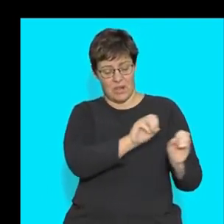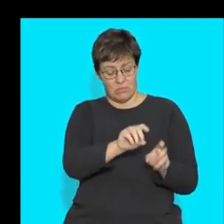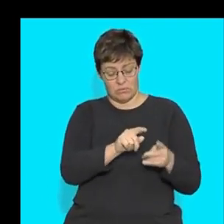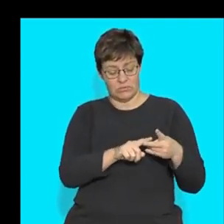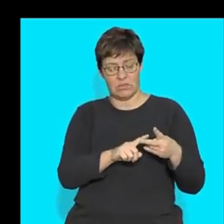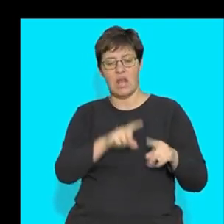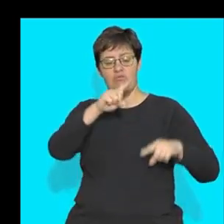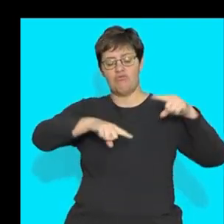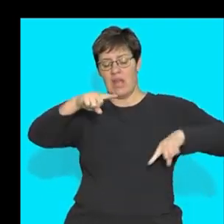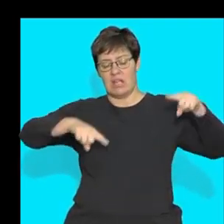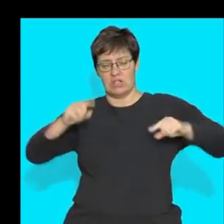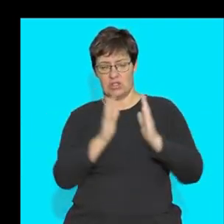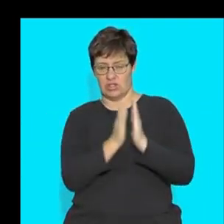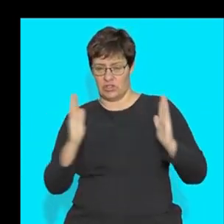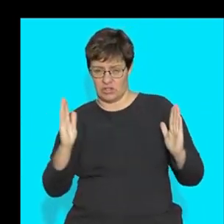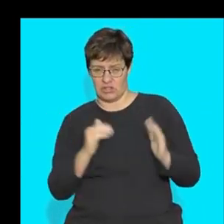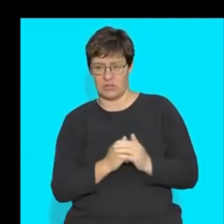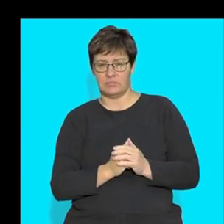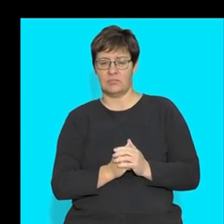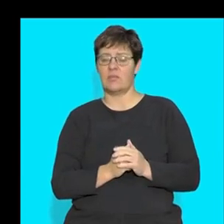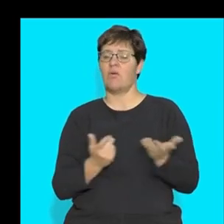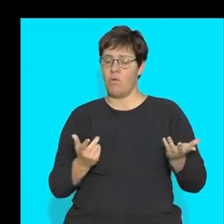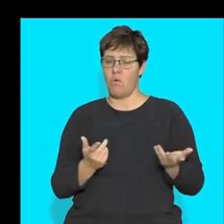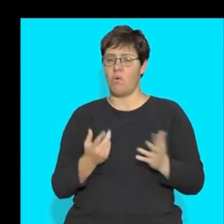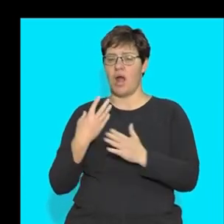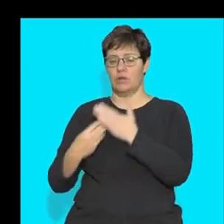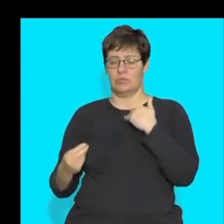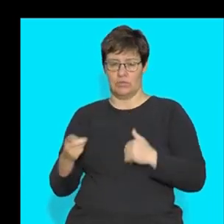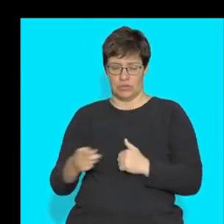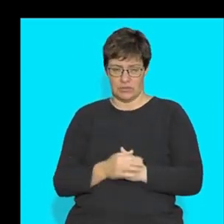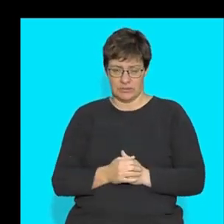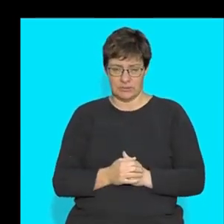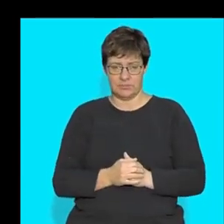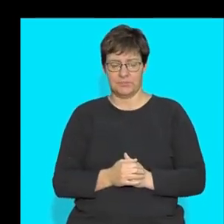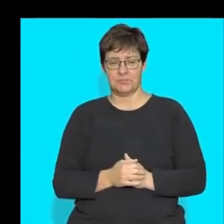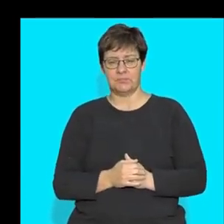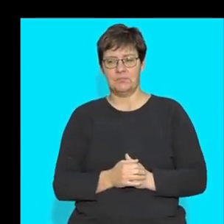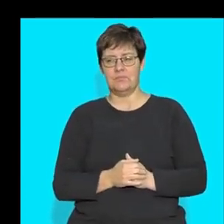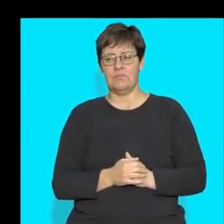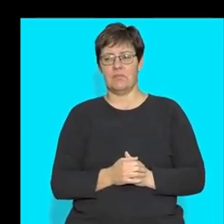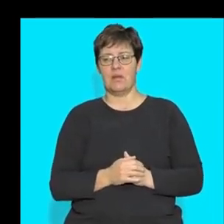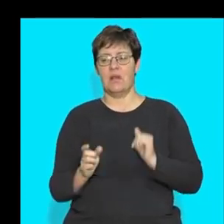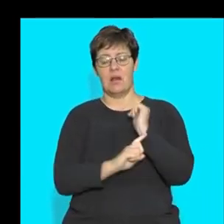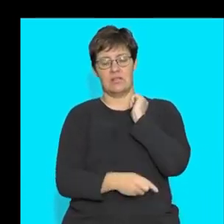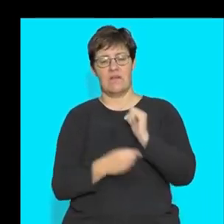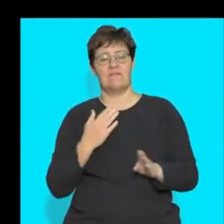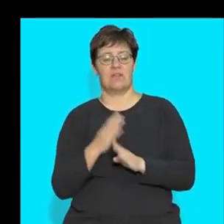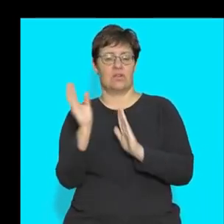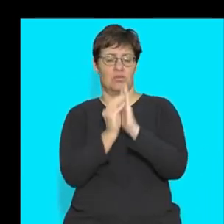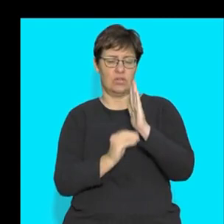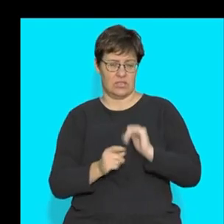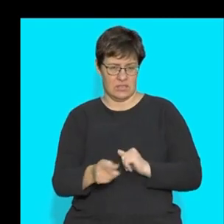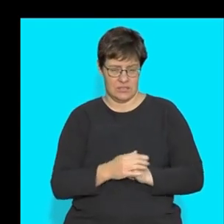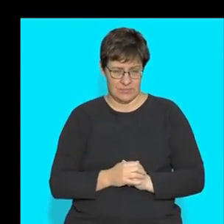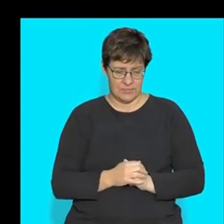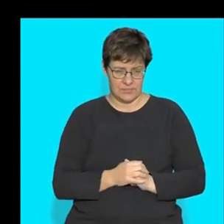the range, which normally at times they also call it the output, right? And then lastly, the function notation,